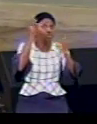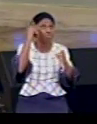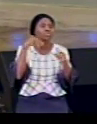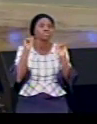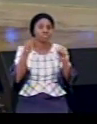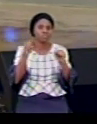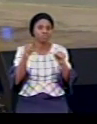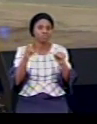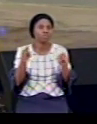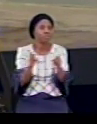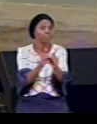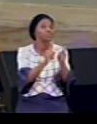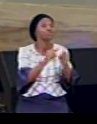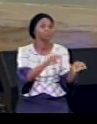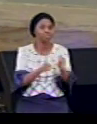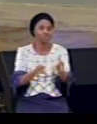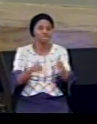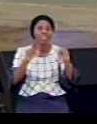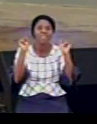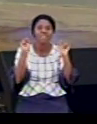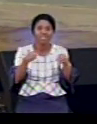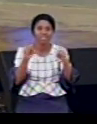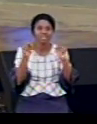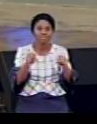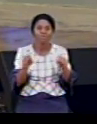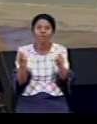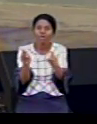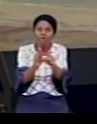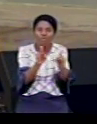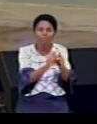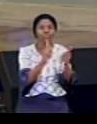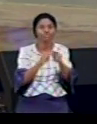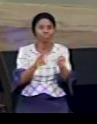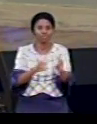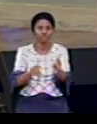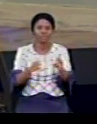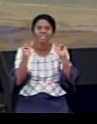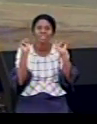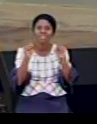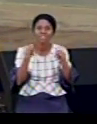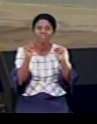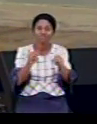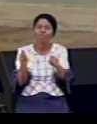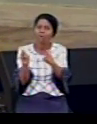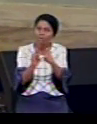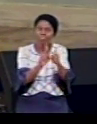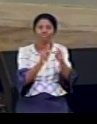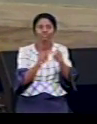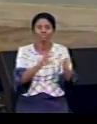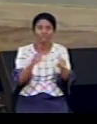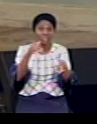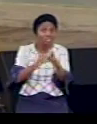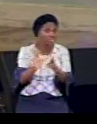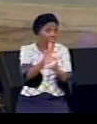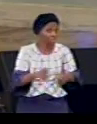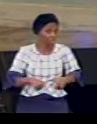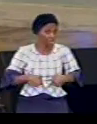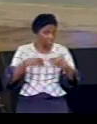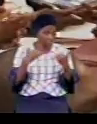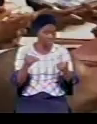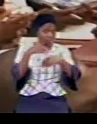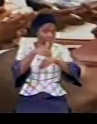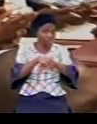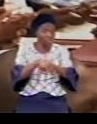perform. Able also to perform. Able also in your life tonight